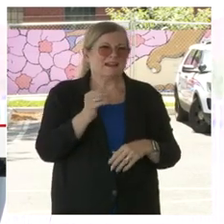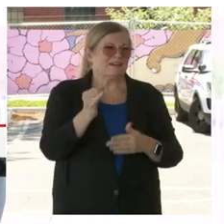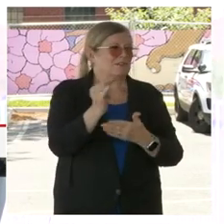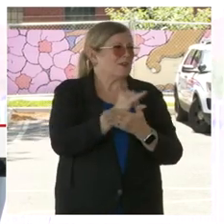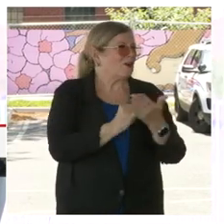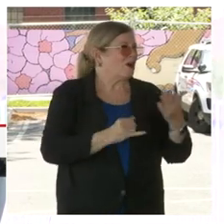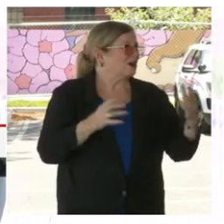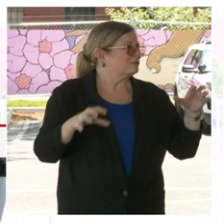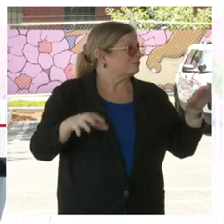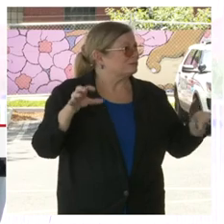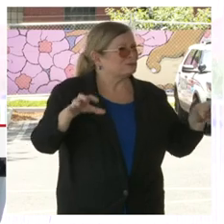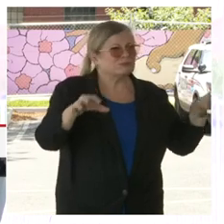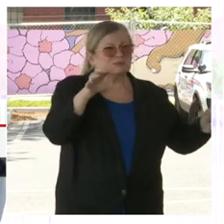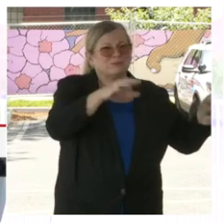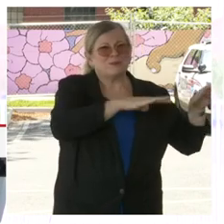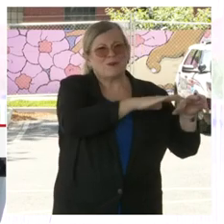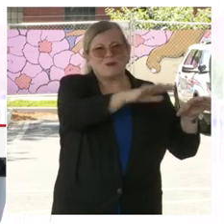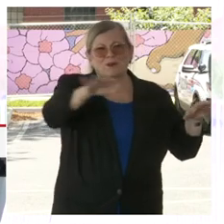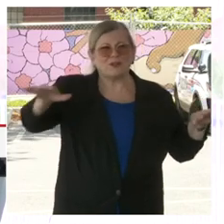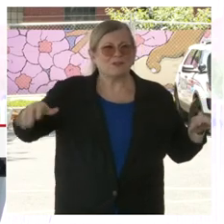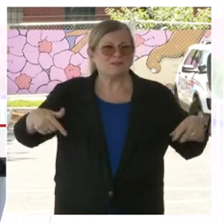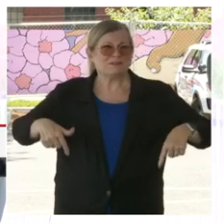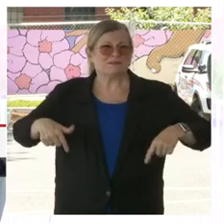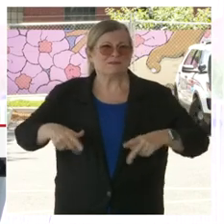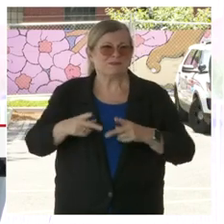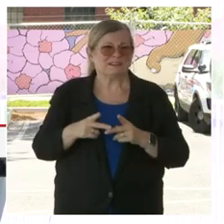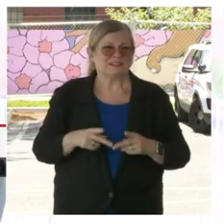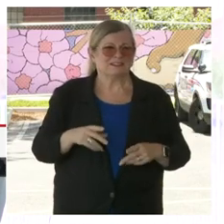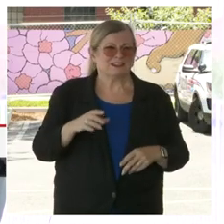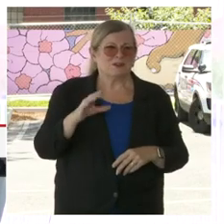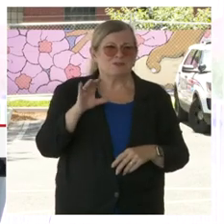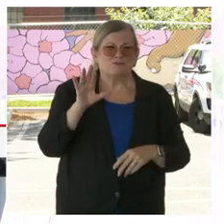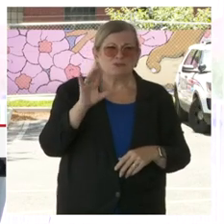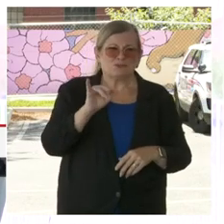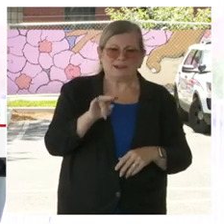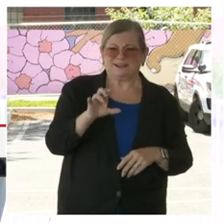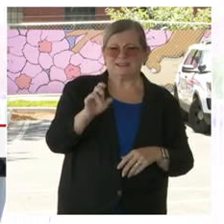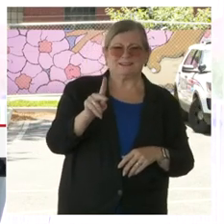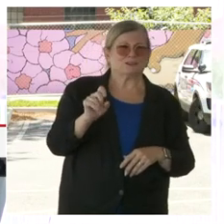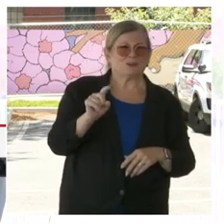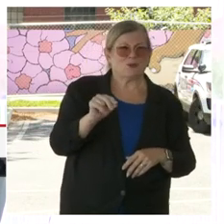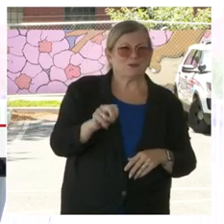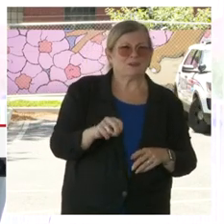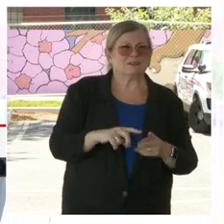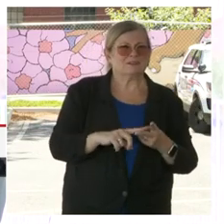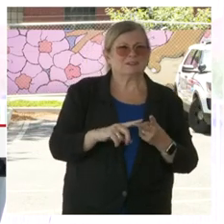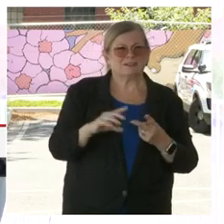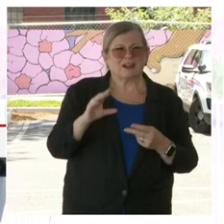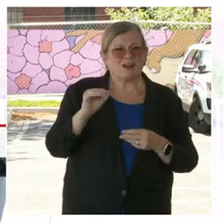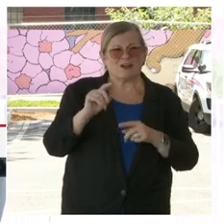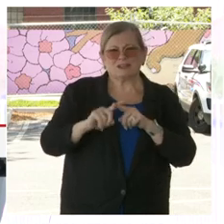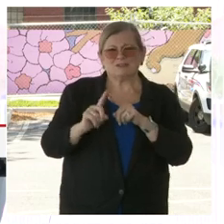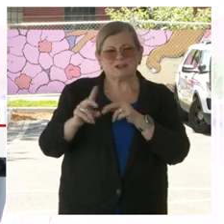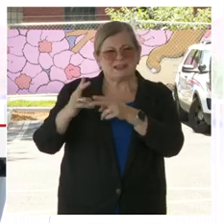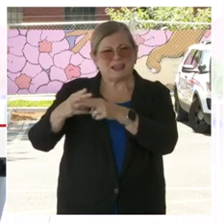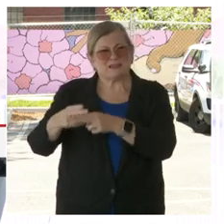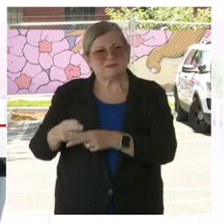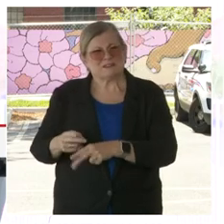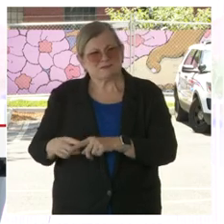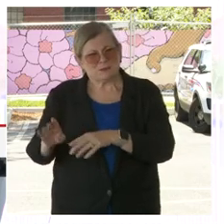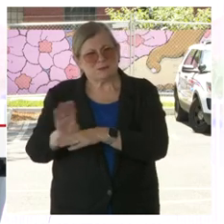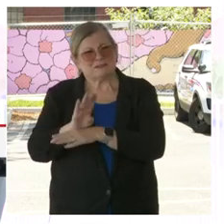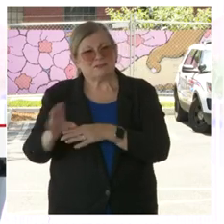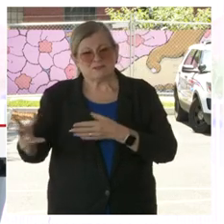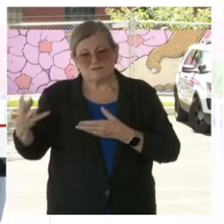Tadani Pulabusi, Brenda Jones, Ginger Rumpf, LeGreg Harrison. Additional thanks go to the members of the community who responded